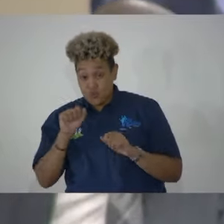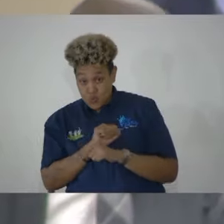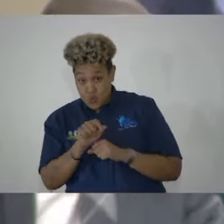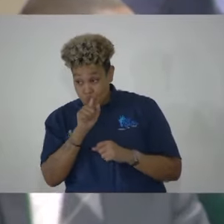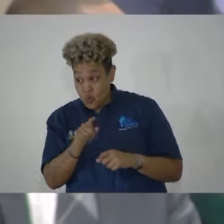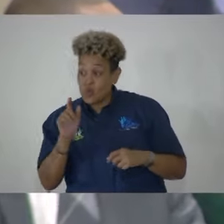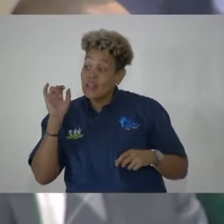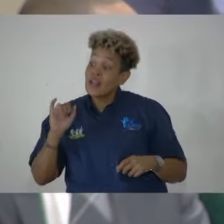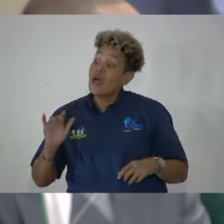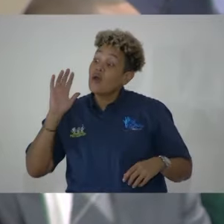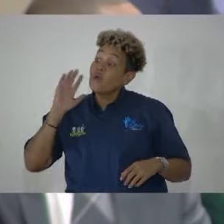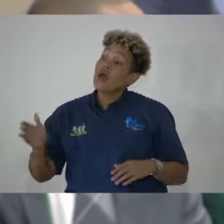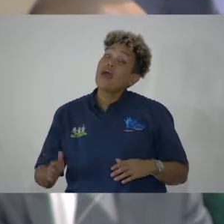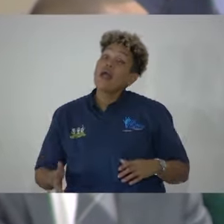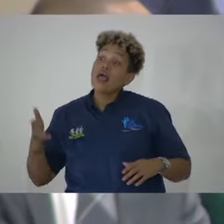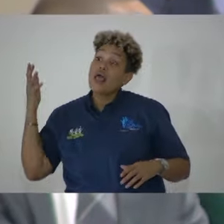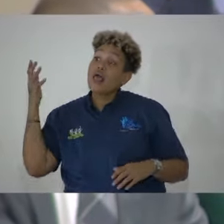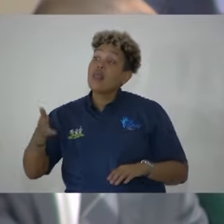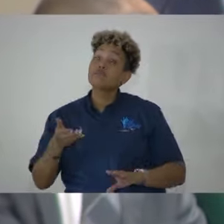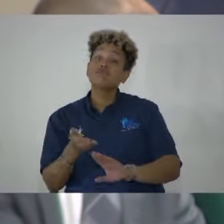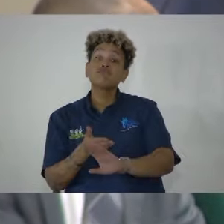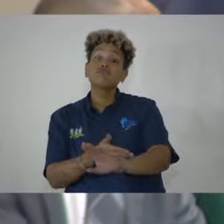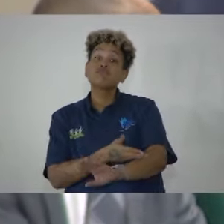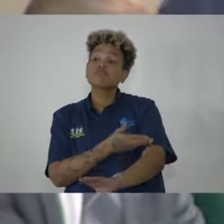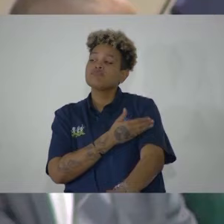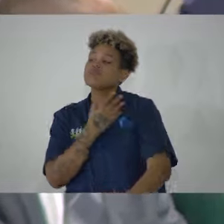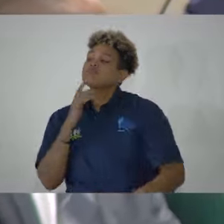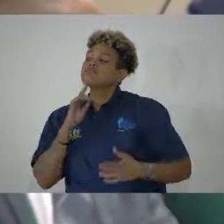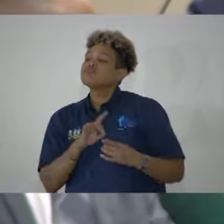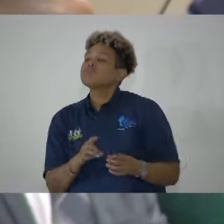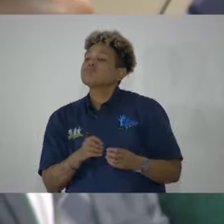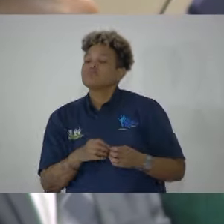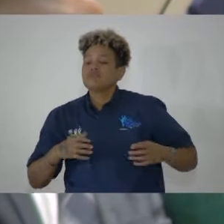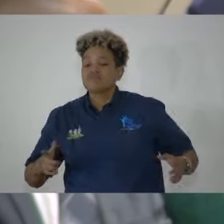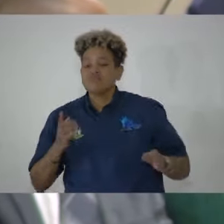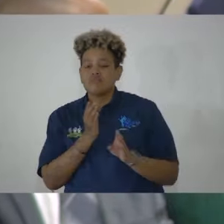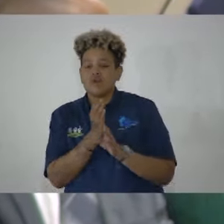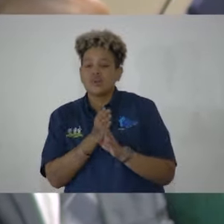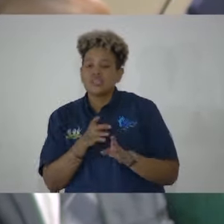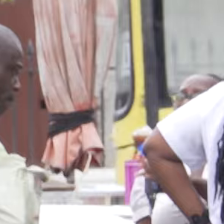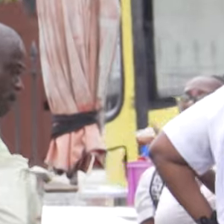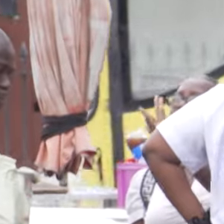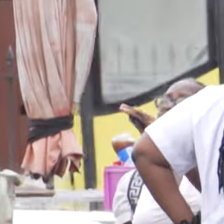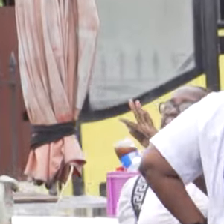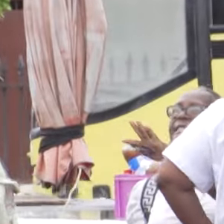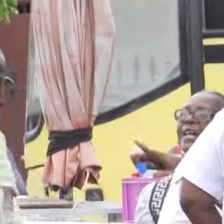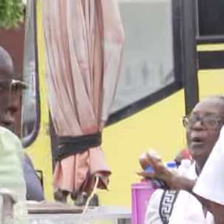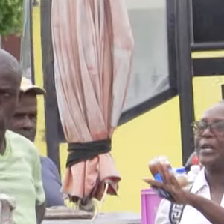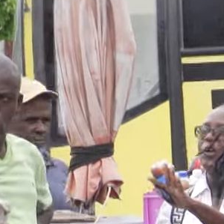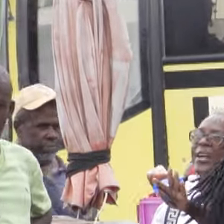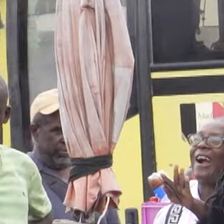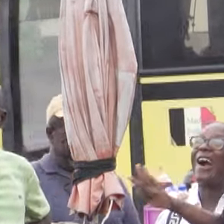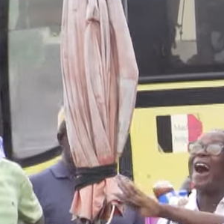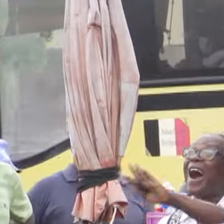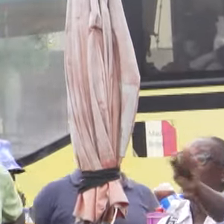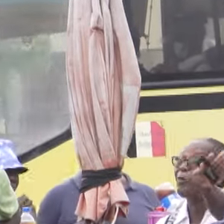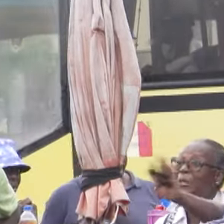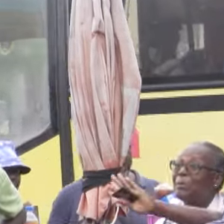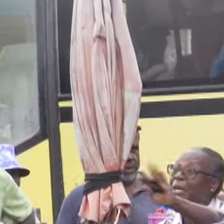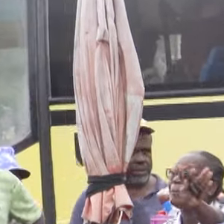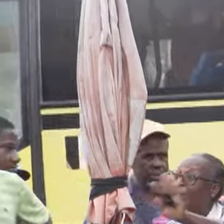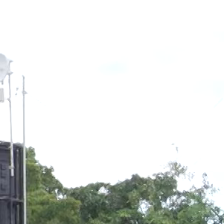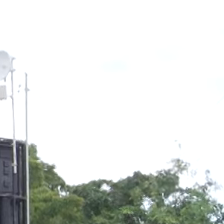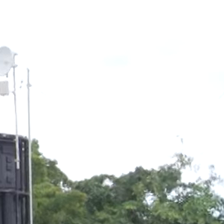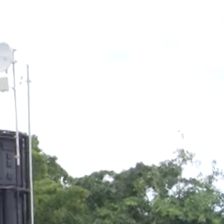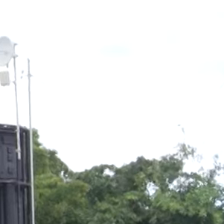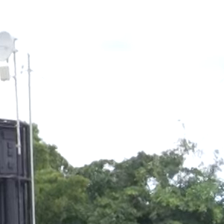Vaz clarified that it would only be accessible to those with the JUTC Smarter Cards. He says the move is in support of efforts to create a